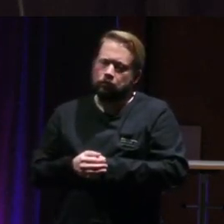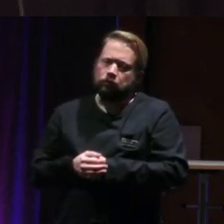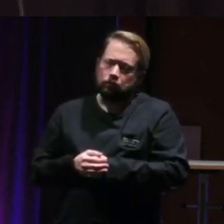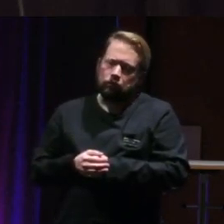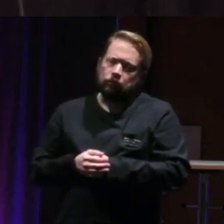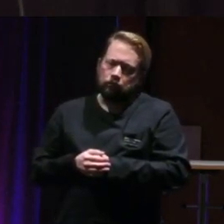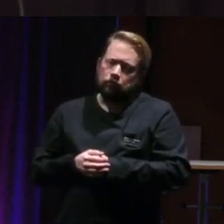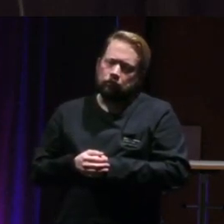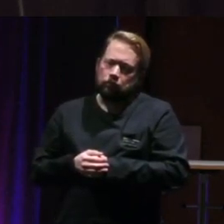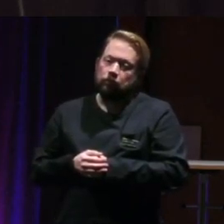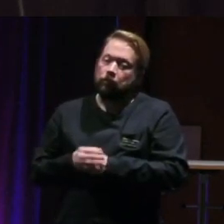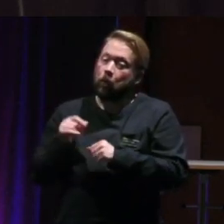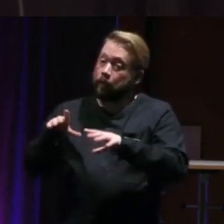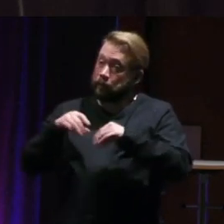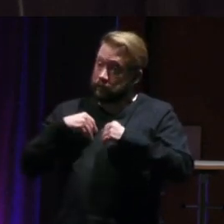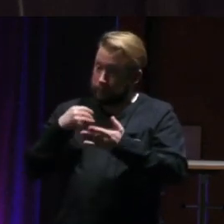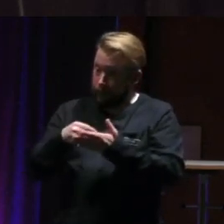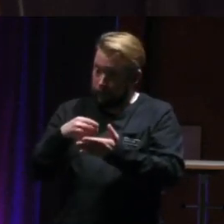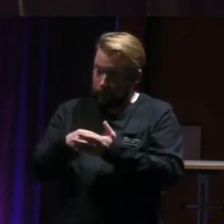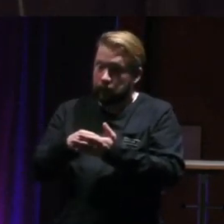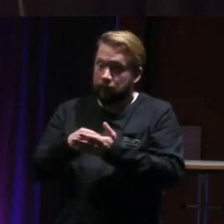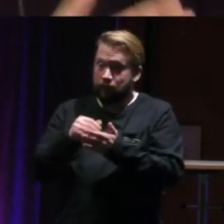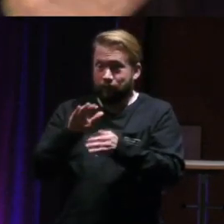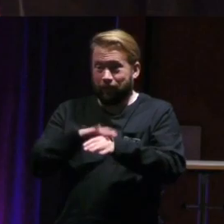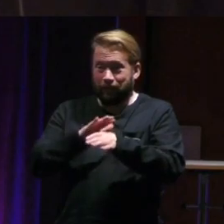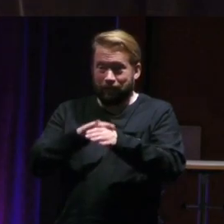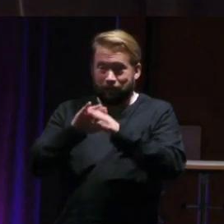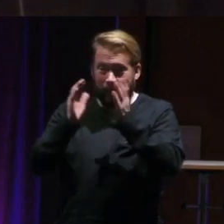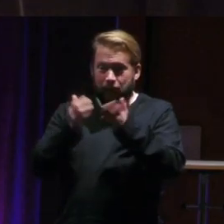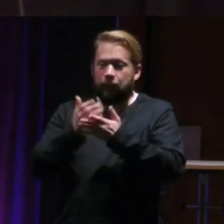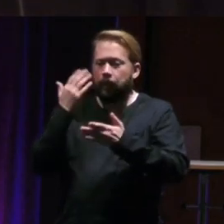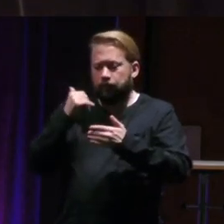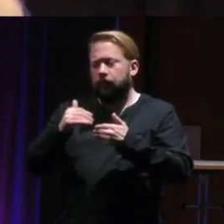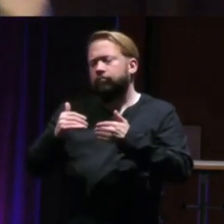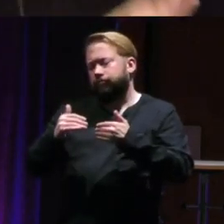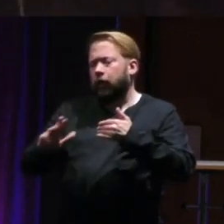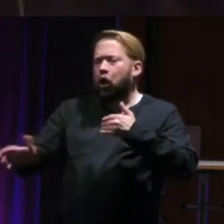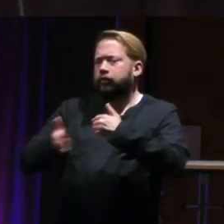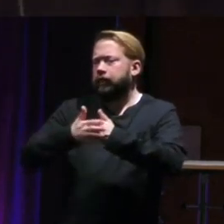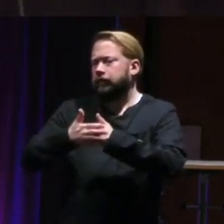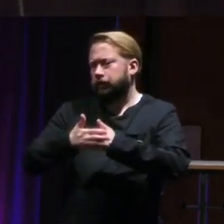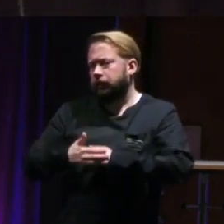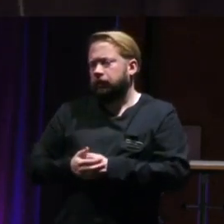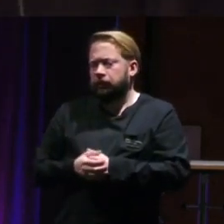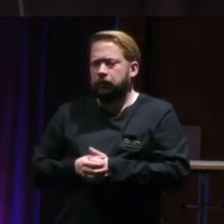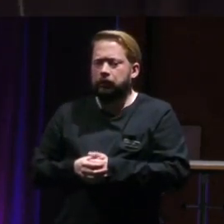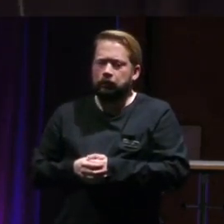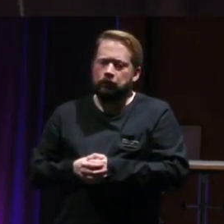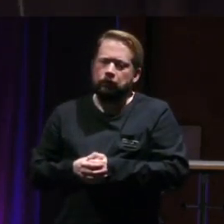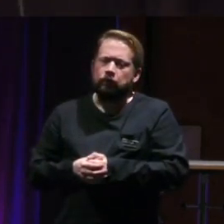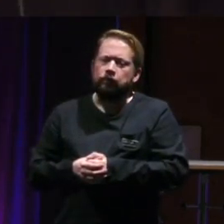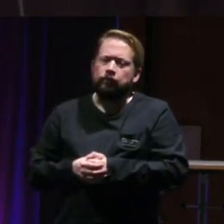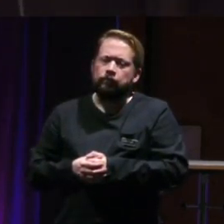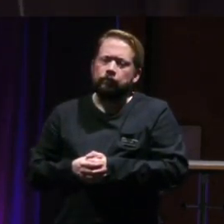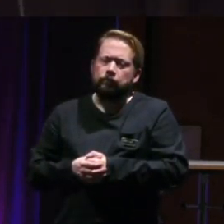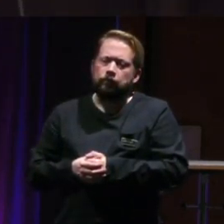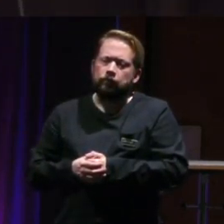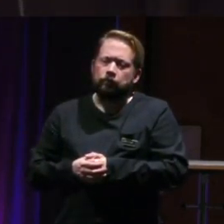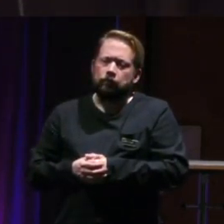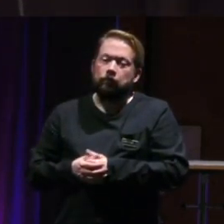down, exactly. Mm-hmm. But Media Zona is a media outlet, so you are... Media Zona is a media outlet, and it's